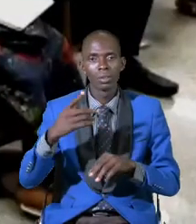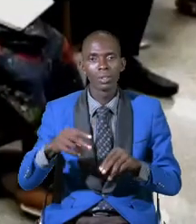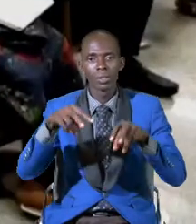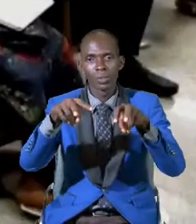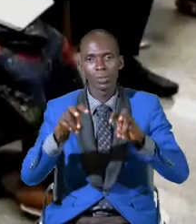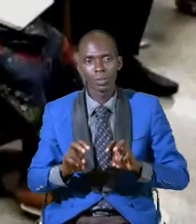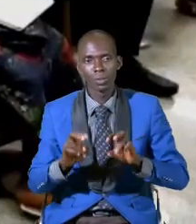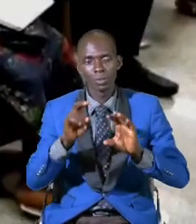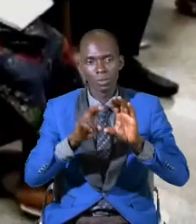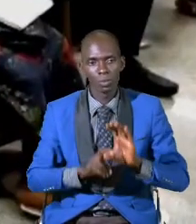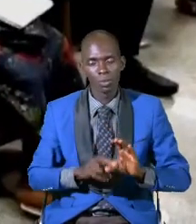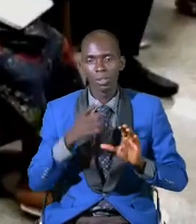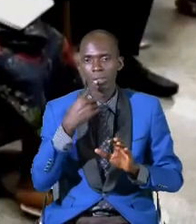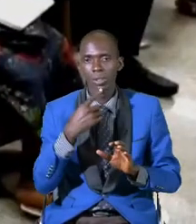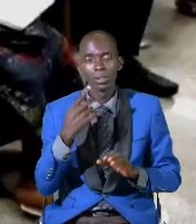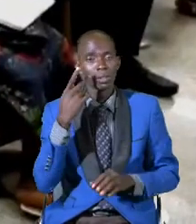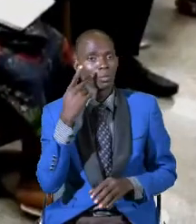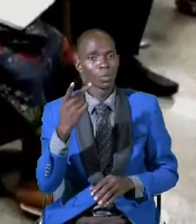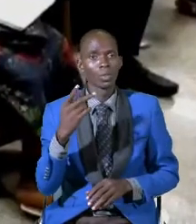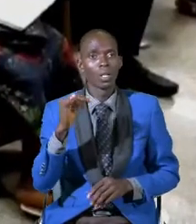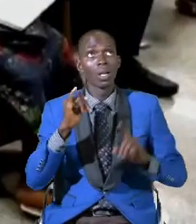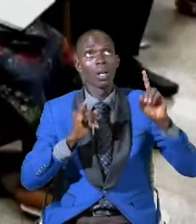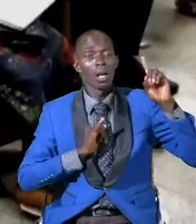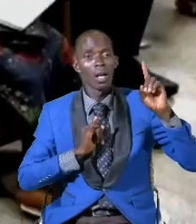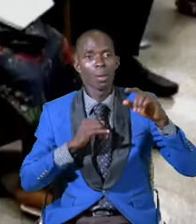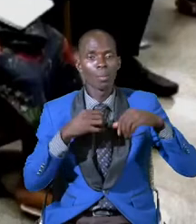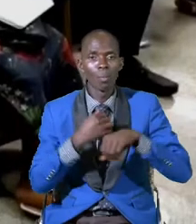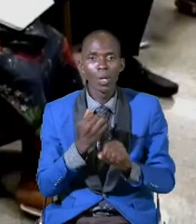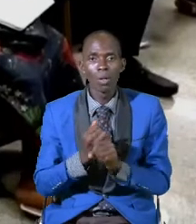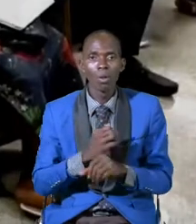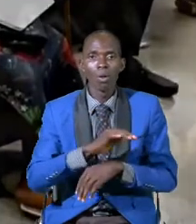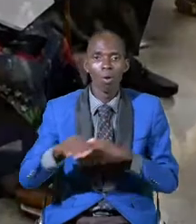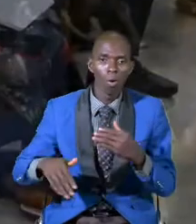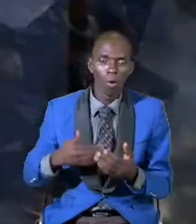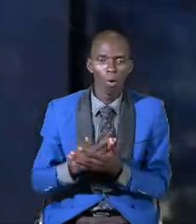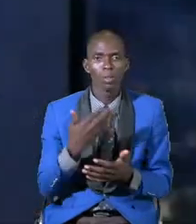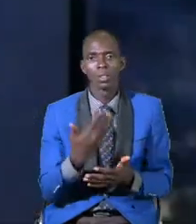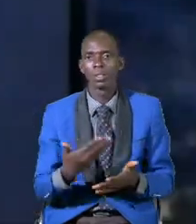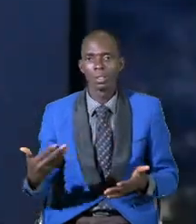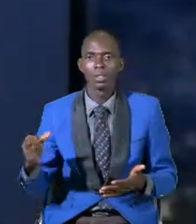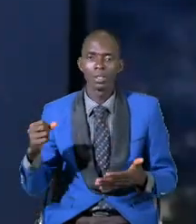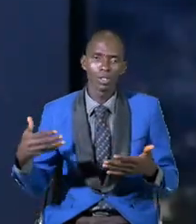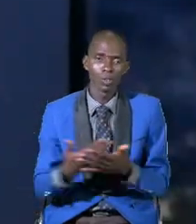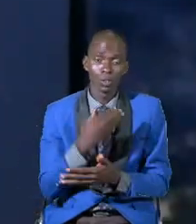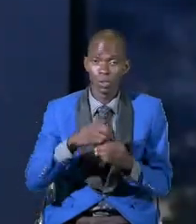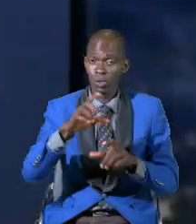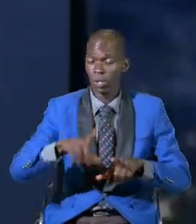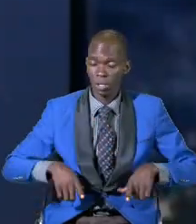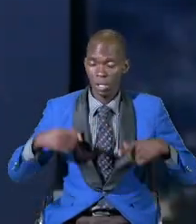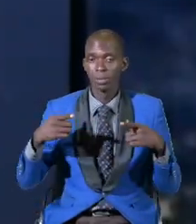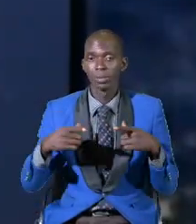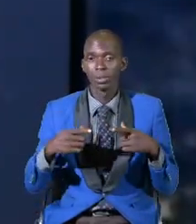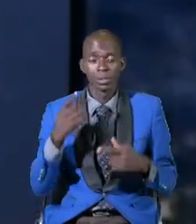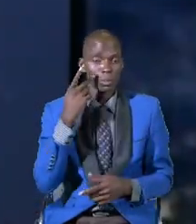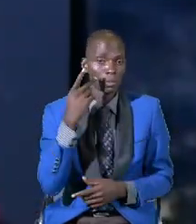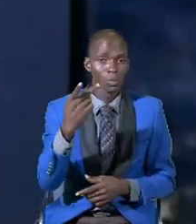behold, I make all things new in your life. Behold,